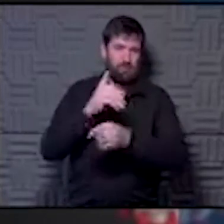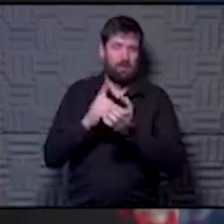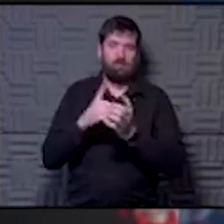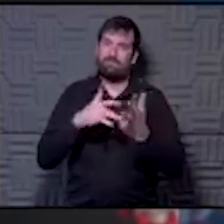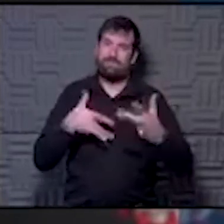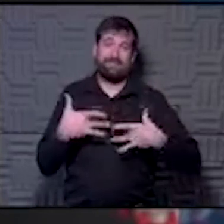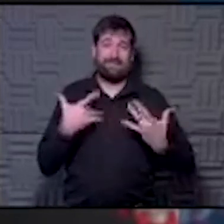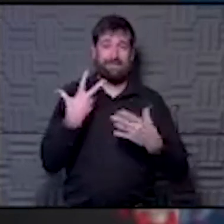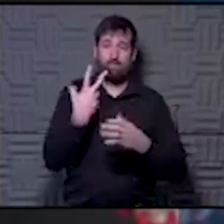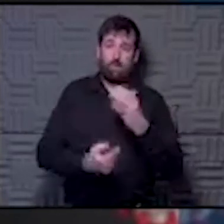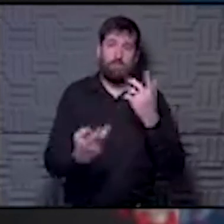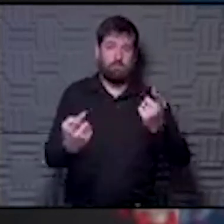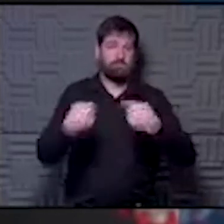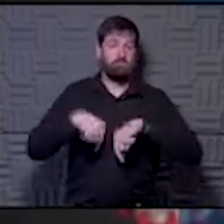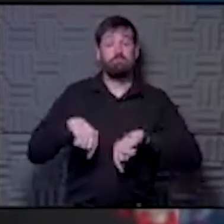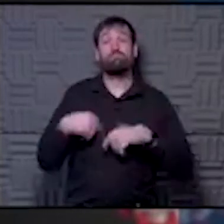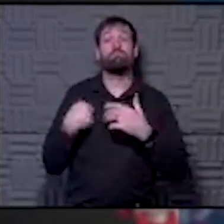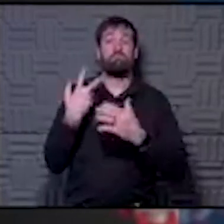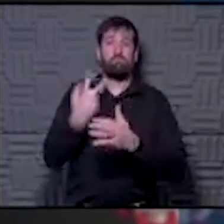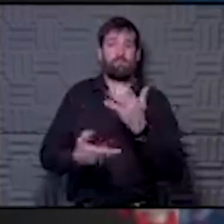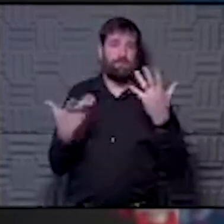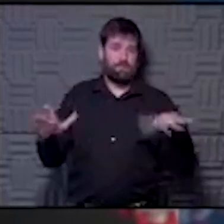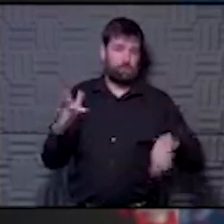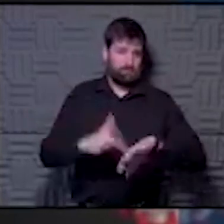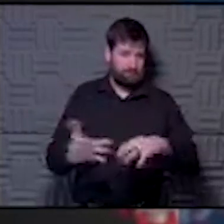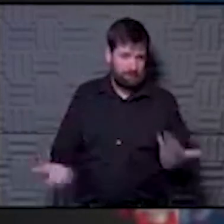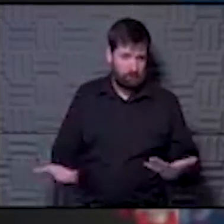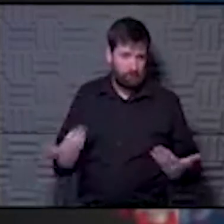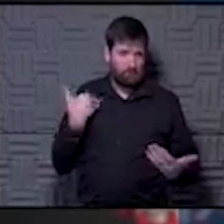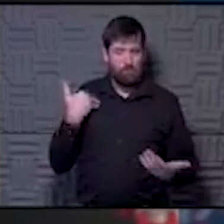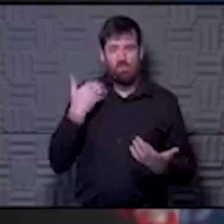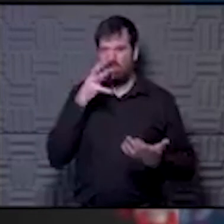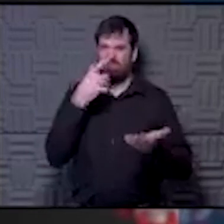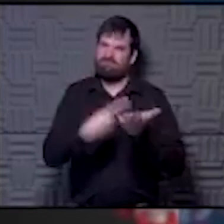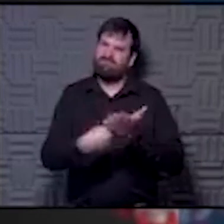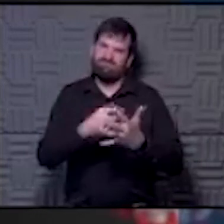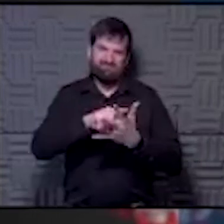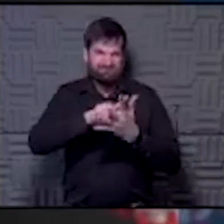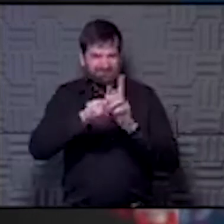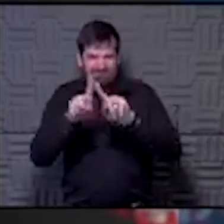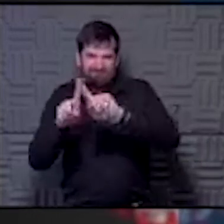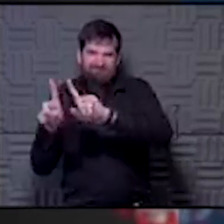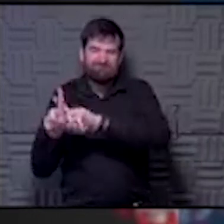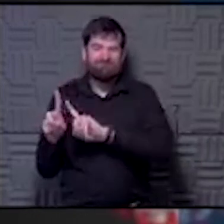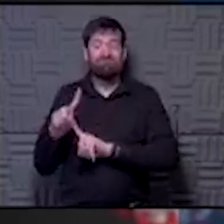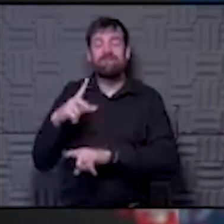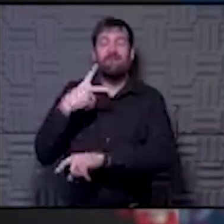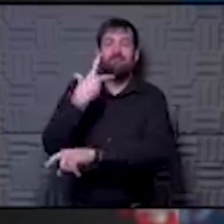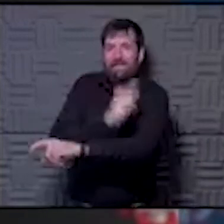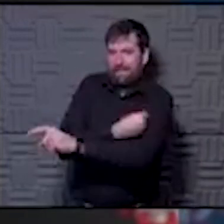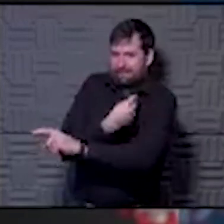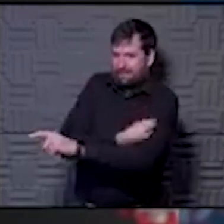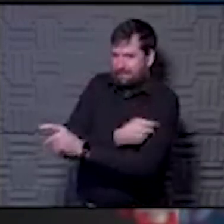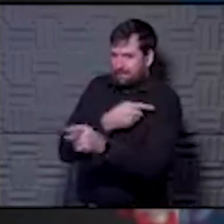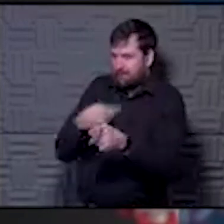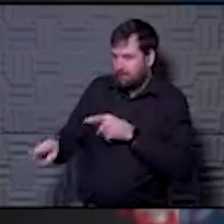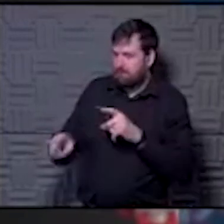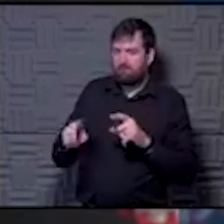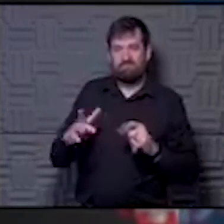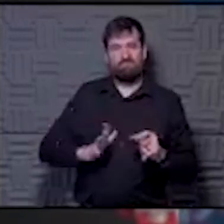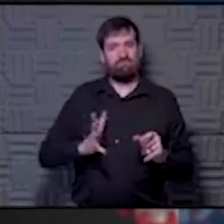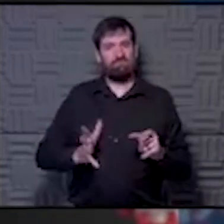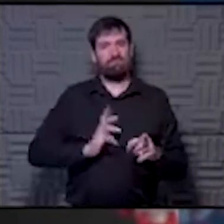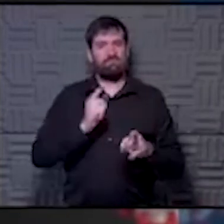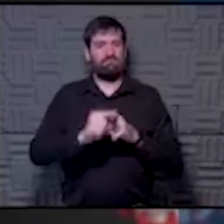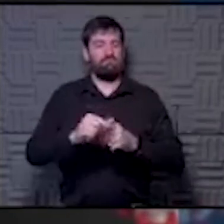have both of them back. They've been with us before. We're going to talk about a lot of different things around vaccinology, my fancy term for all